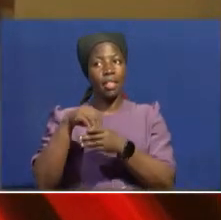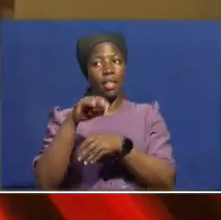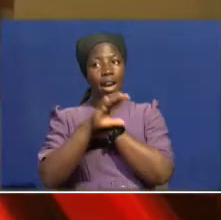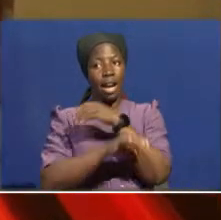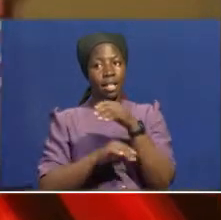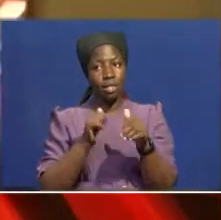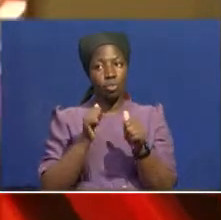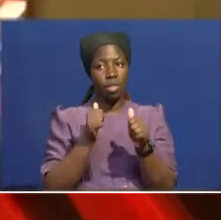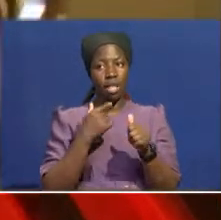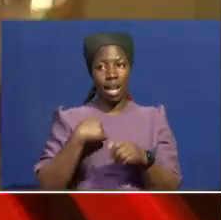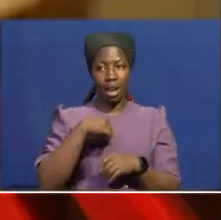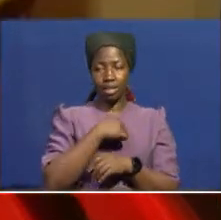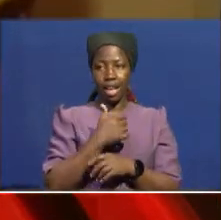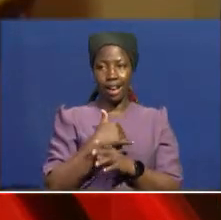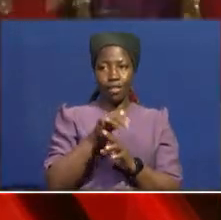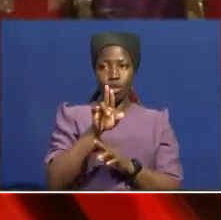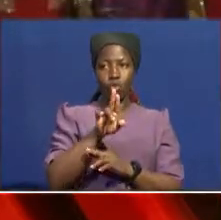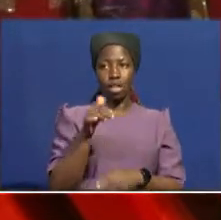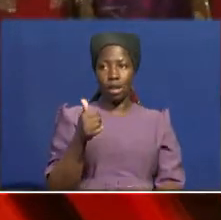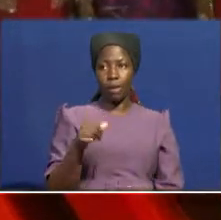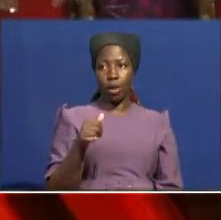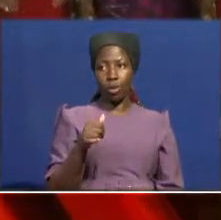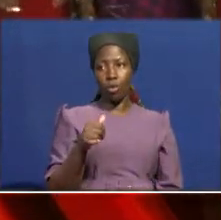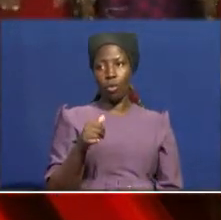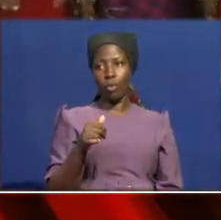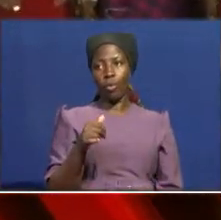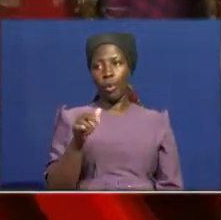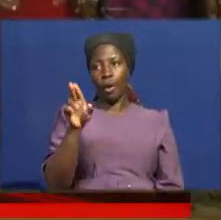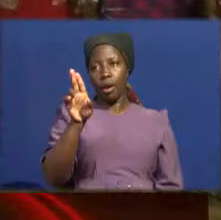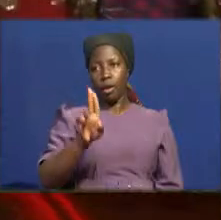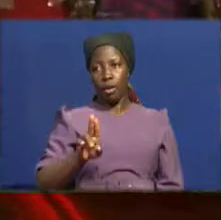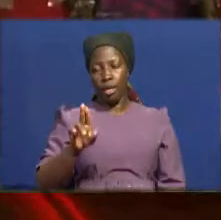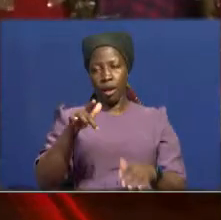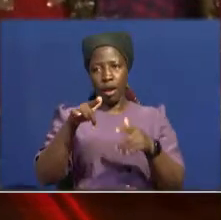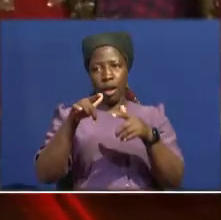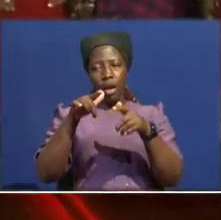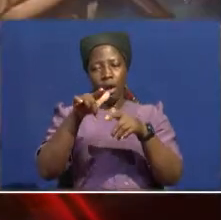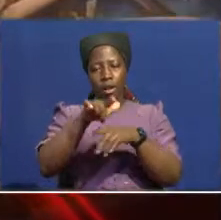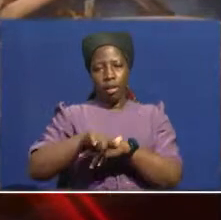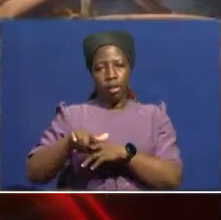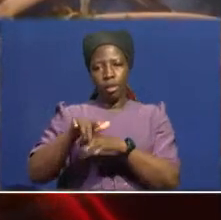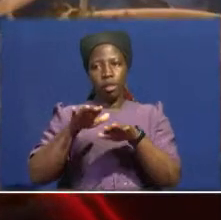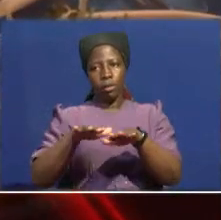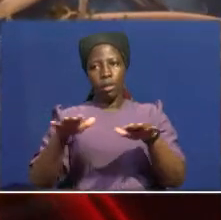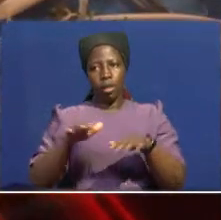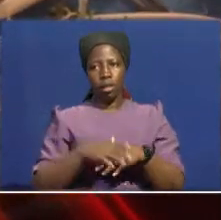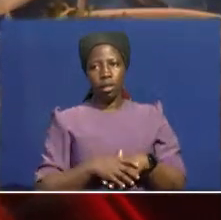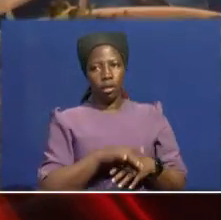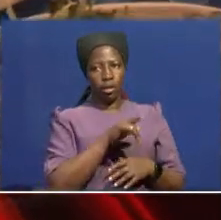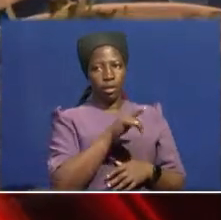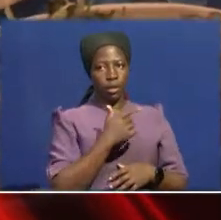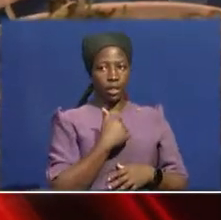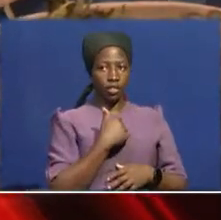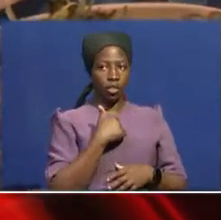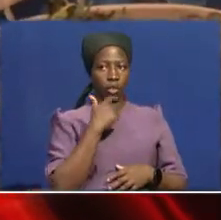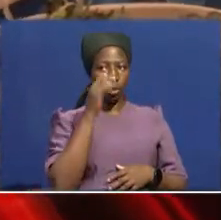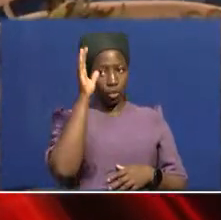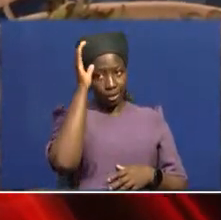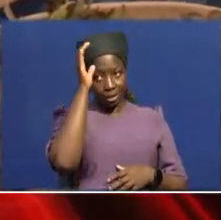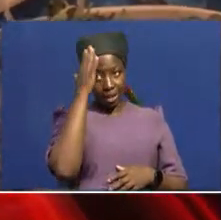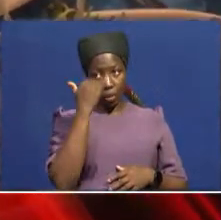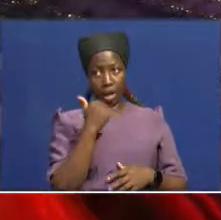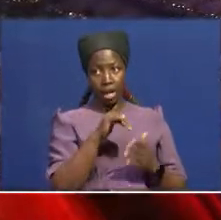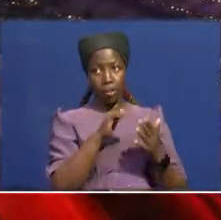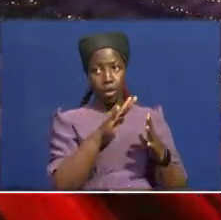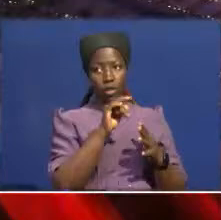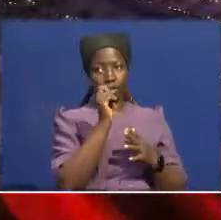not really utilized, and tap into the local market. Mm-hmm. And have you also considered, given that I know most of the issues that